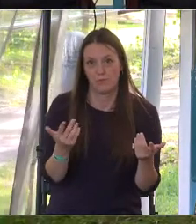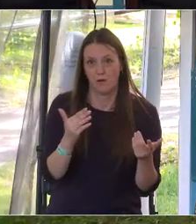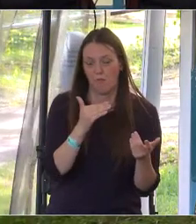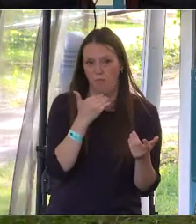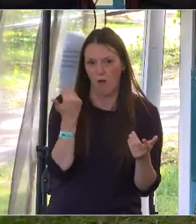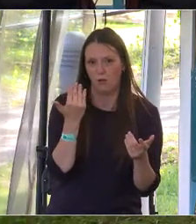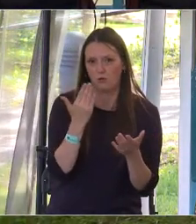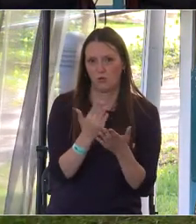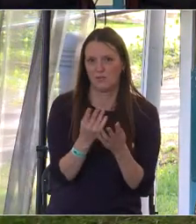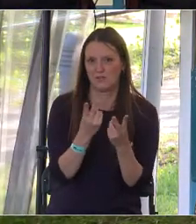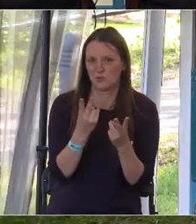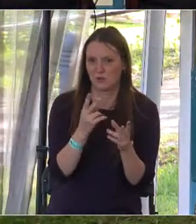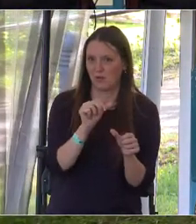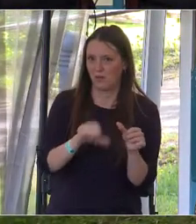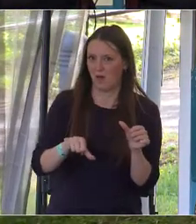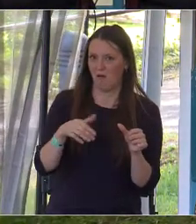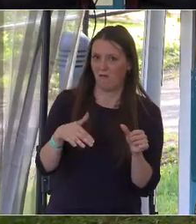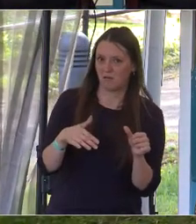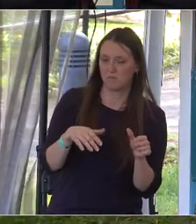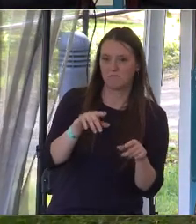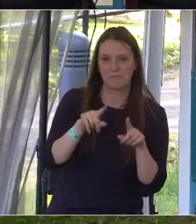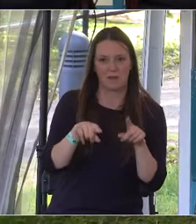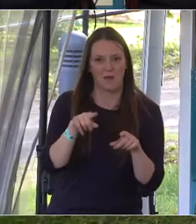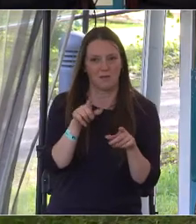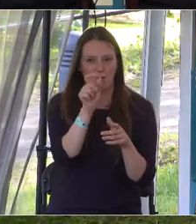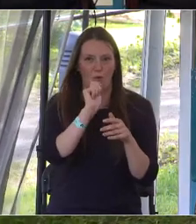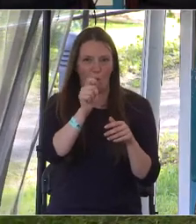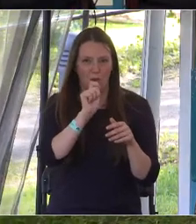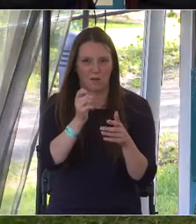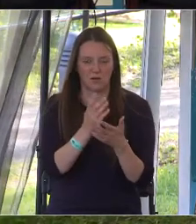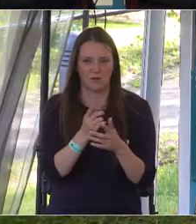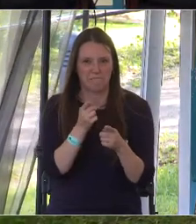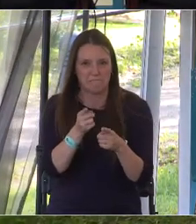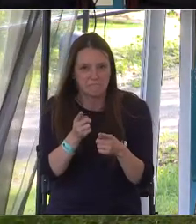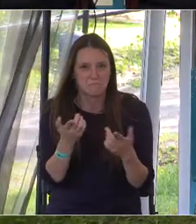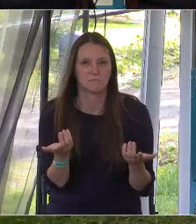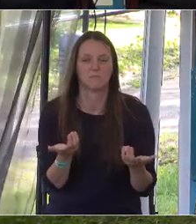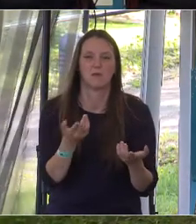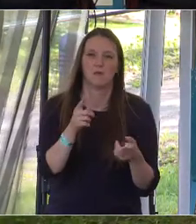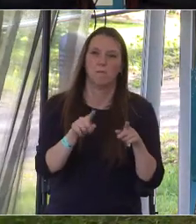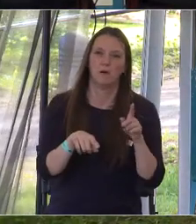extreme. Many of them could be threatening, some of them were against.